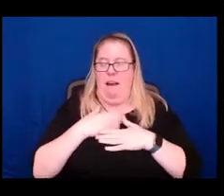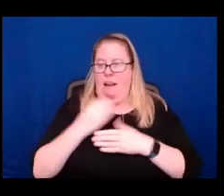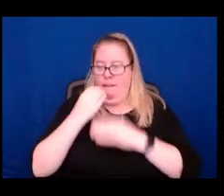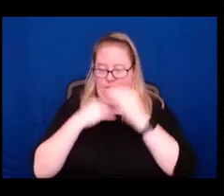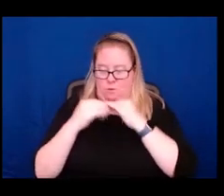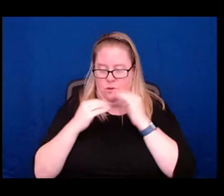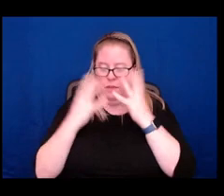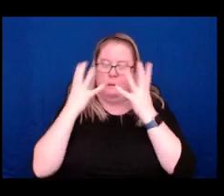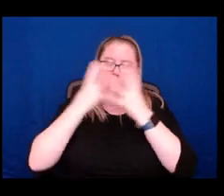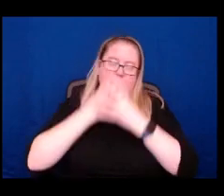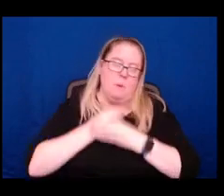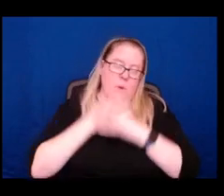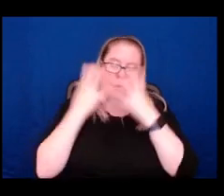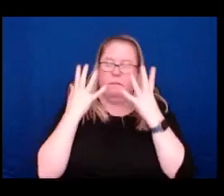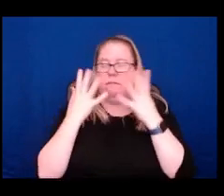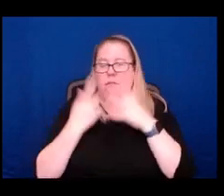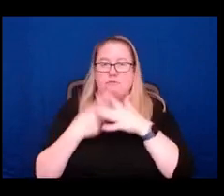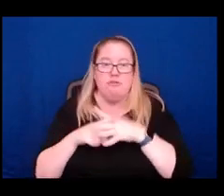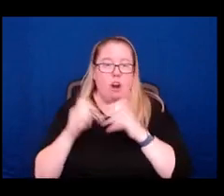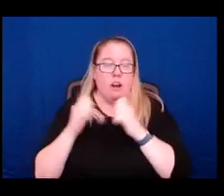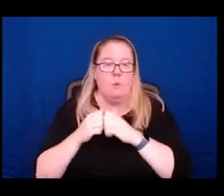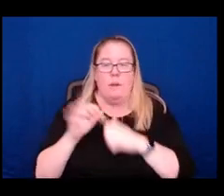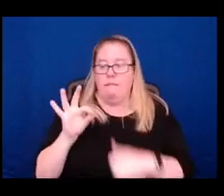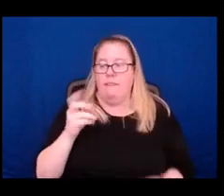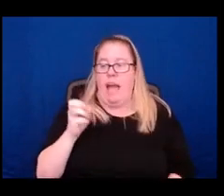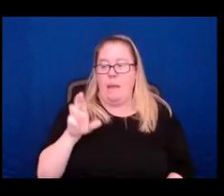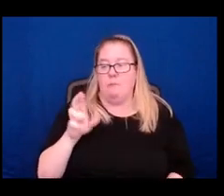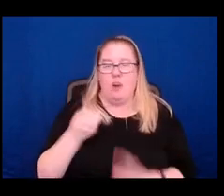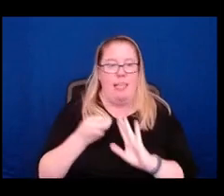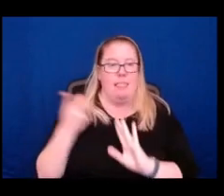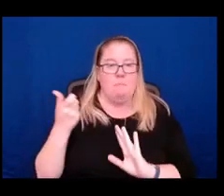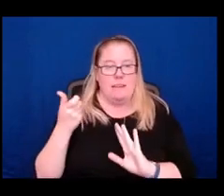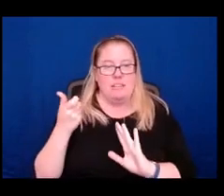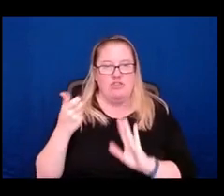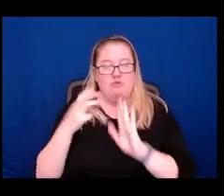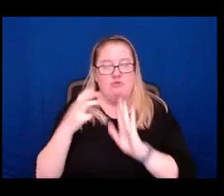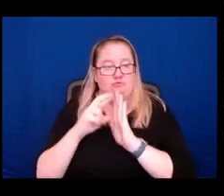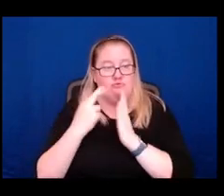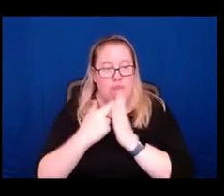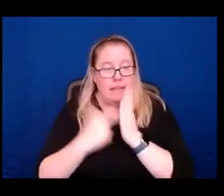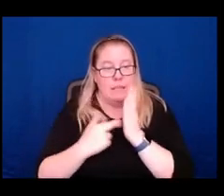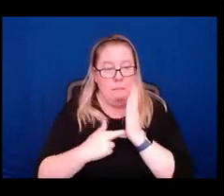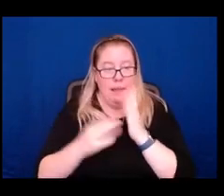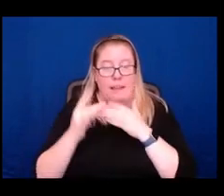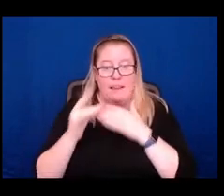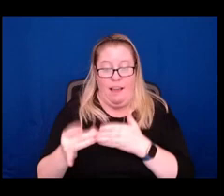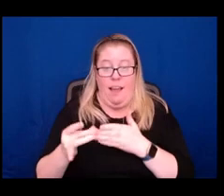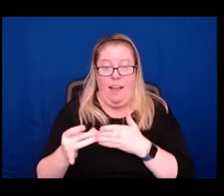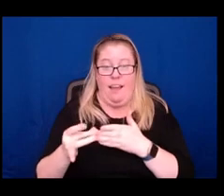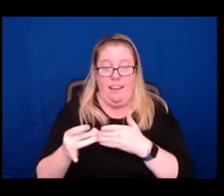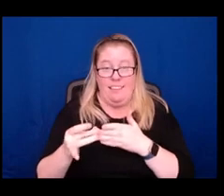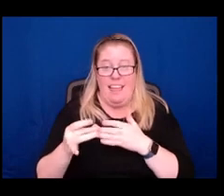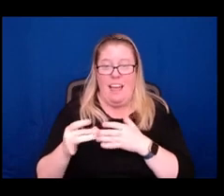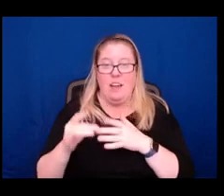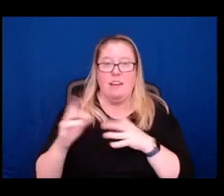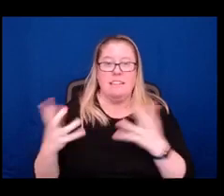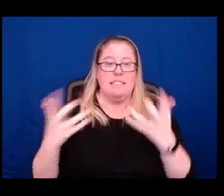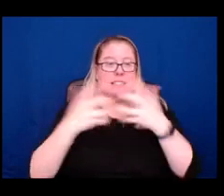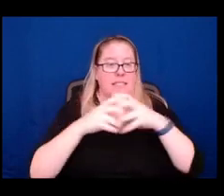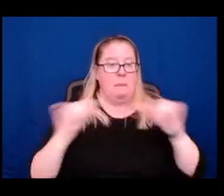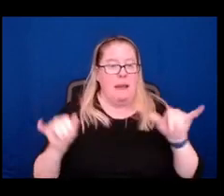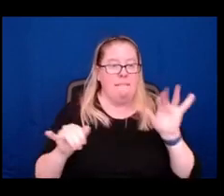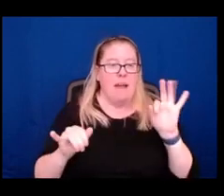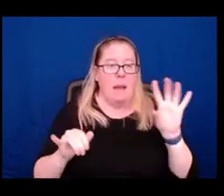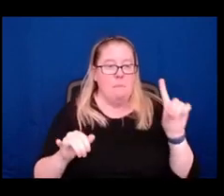meals, starting with a fibroid elimination recipe guide, which actually worked in tandem with something called the Fibroid